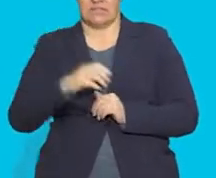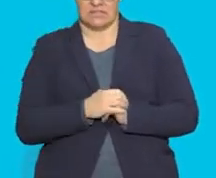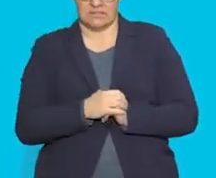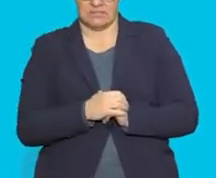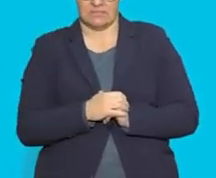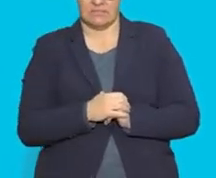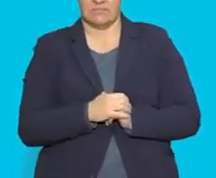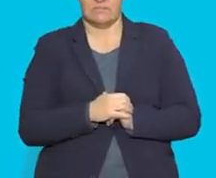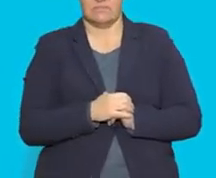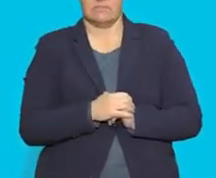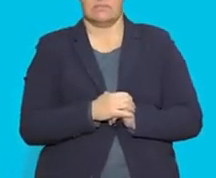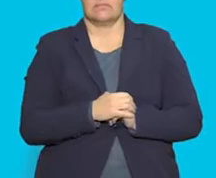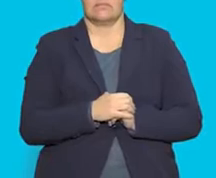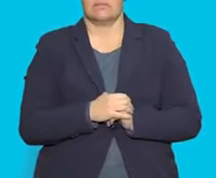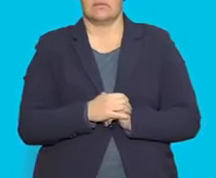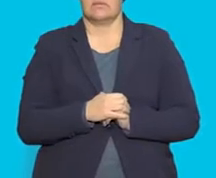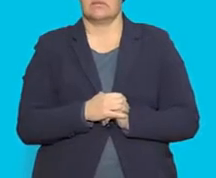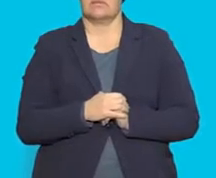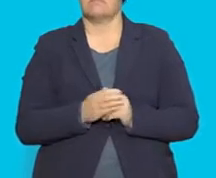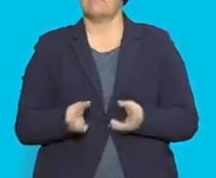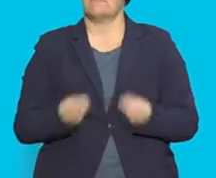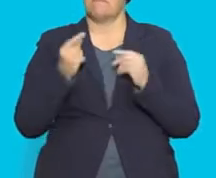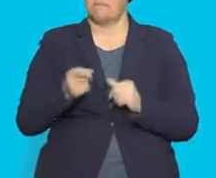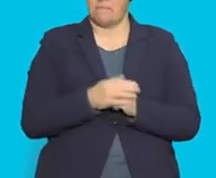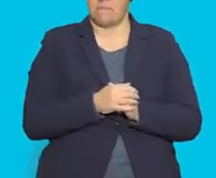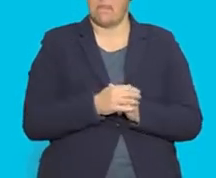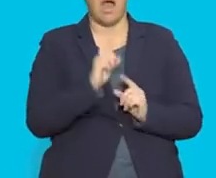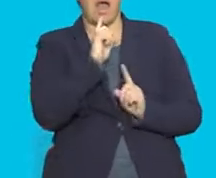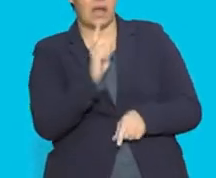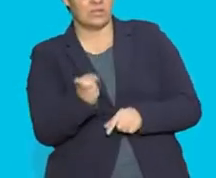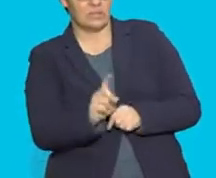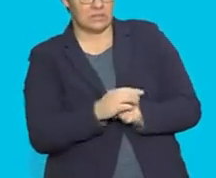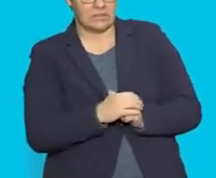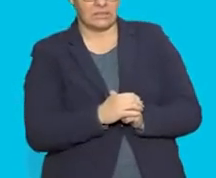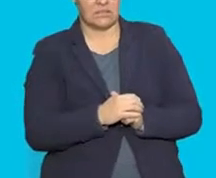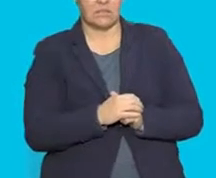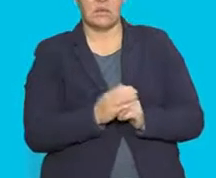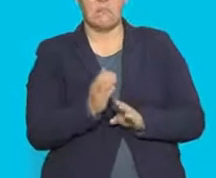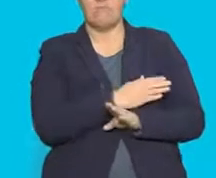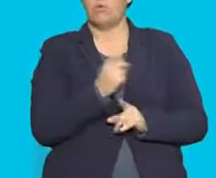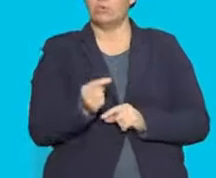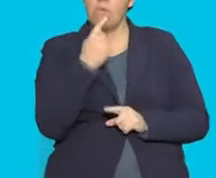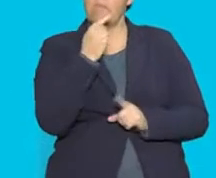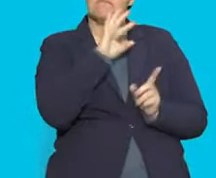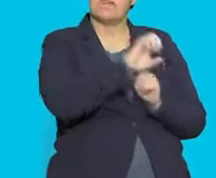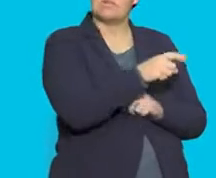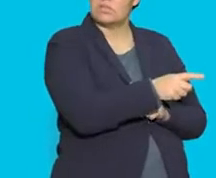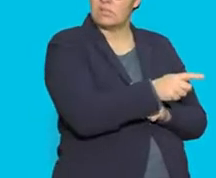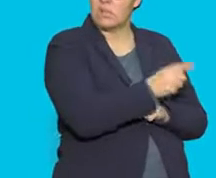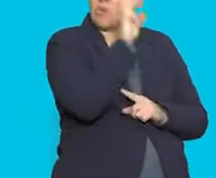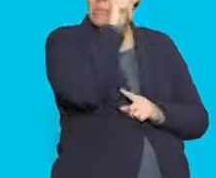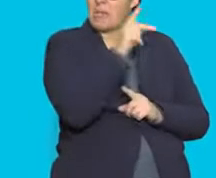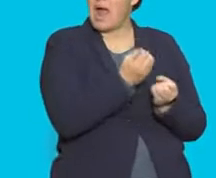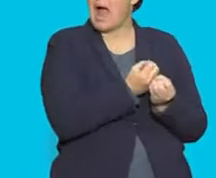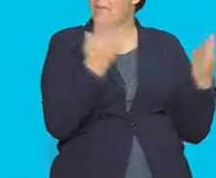39/70. And I want to find this, what the answer is there. Before we quickly do that, we need to find out. Remember they said